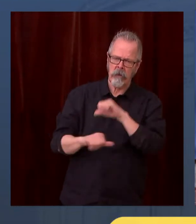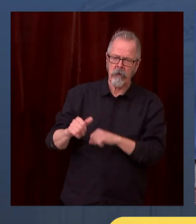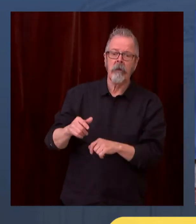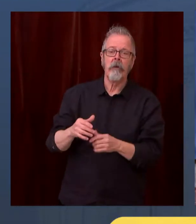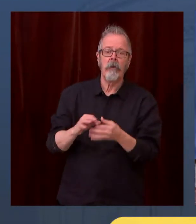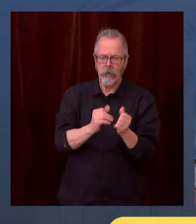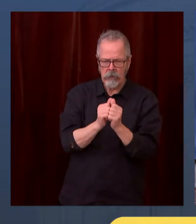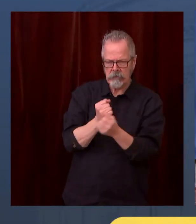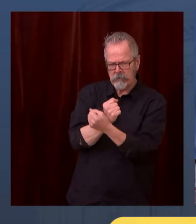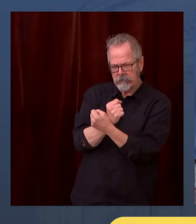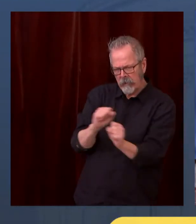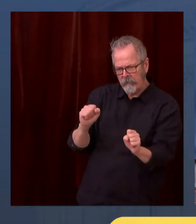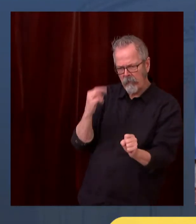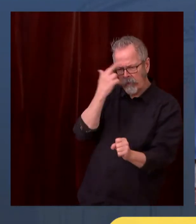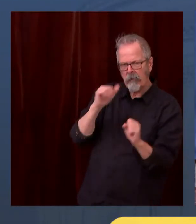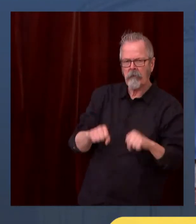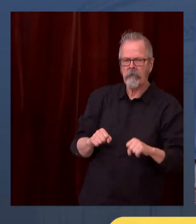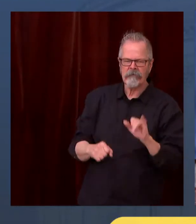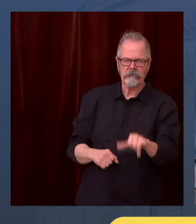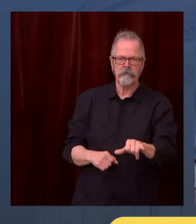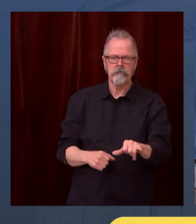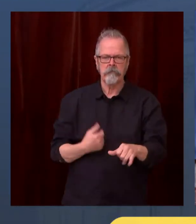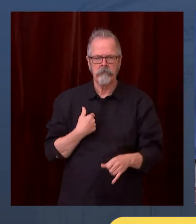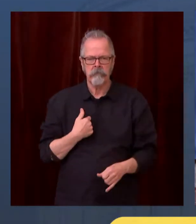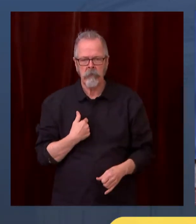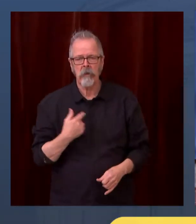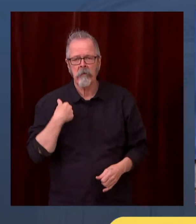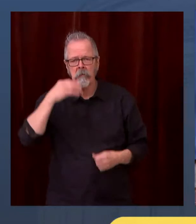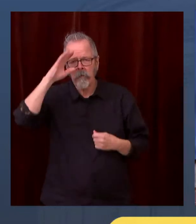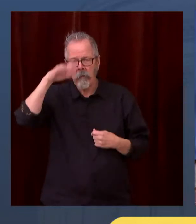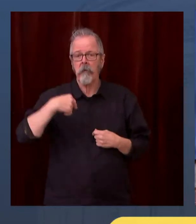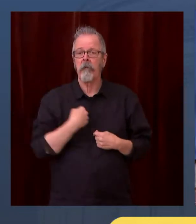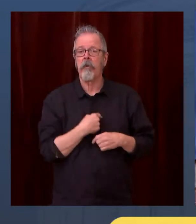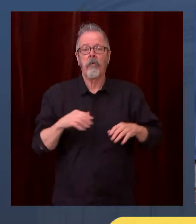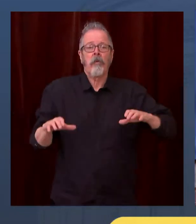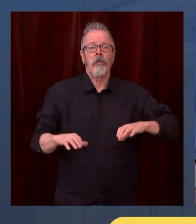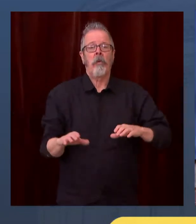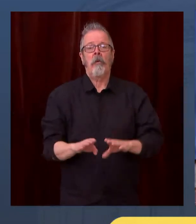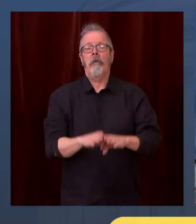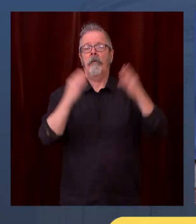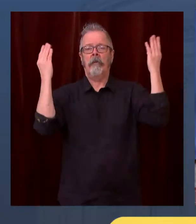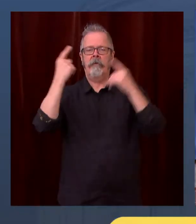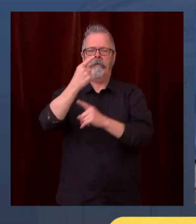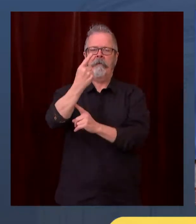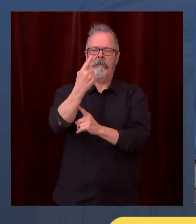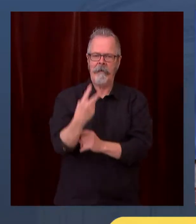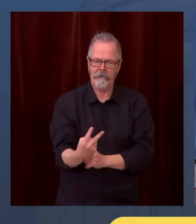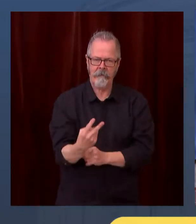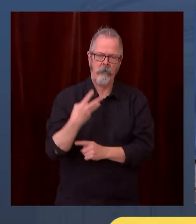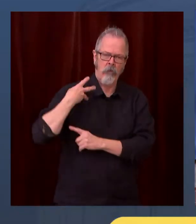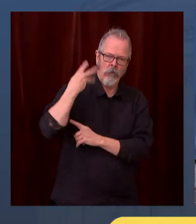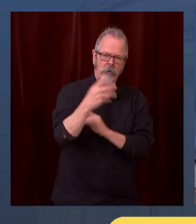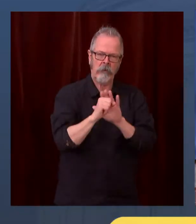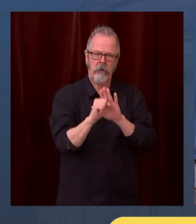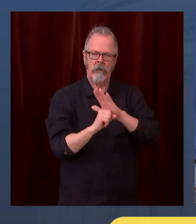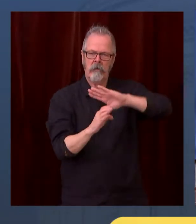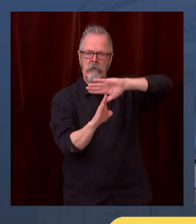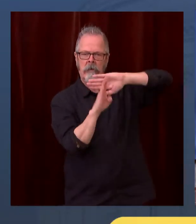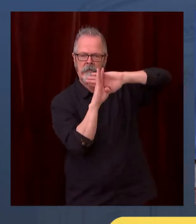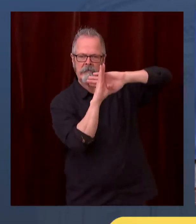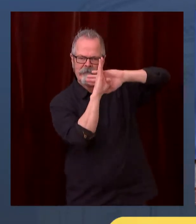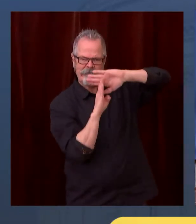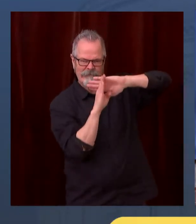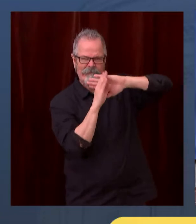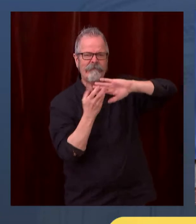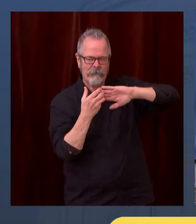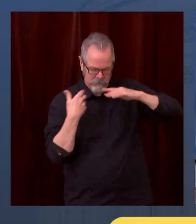for the trees here, let's note that what we did was to open up about half the state of Washington. So we allowed businesses to go to